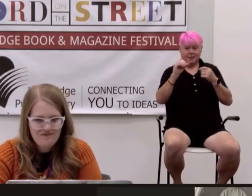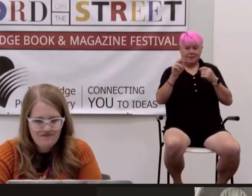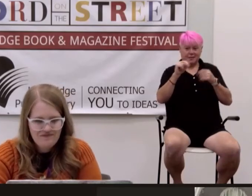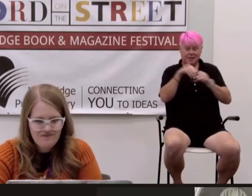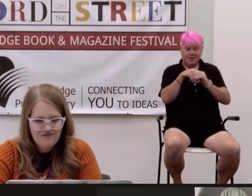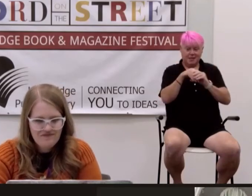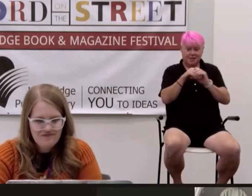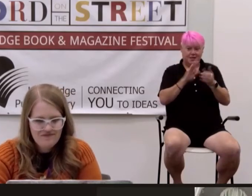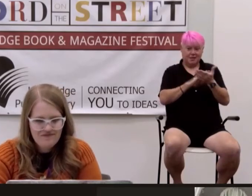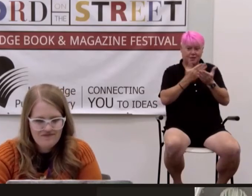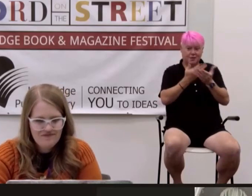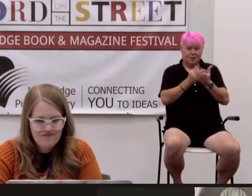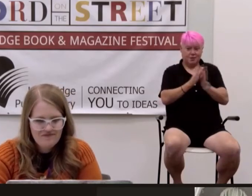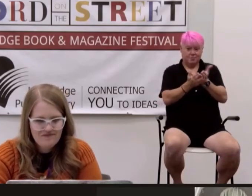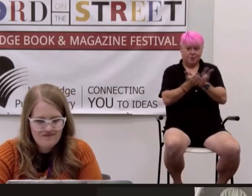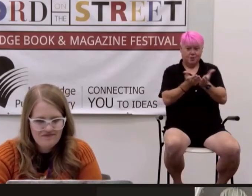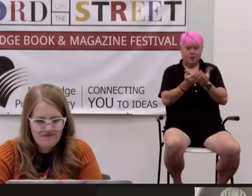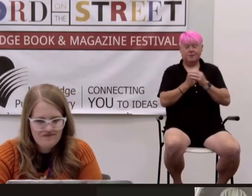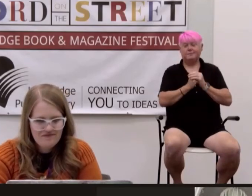well. So